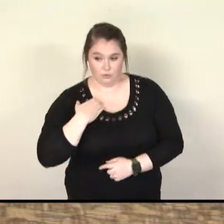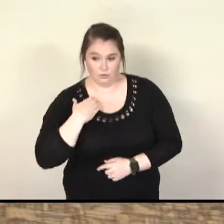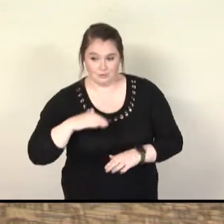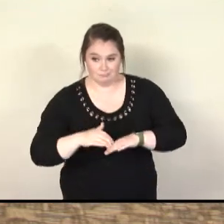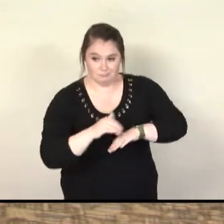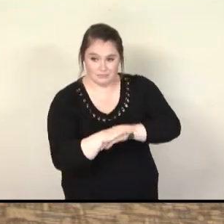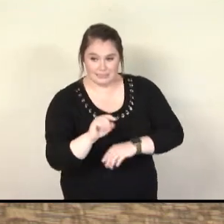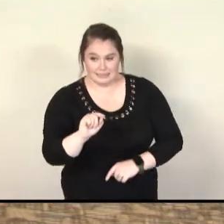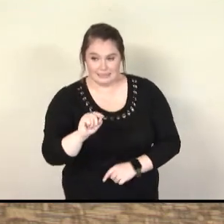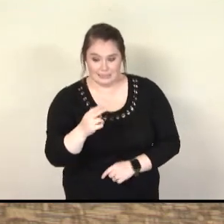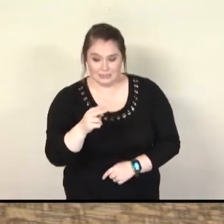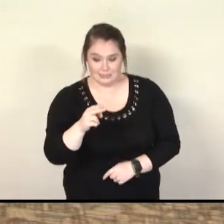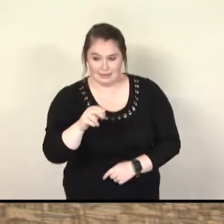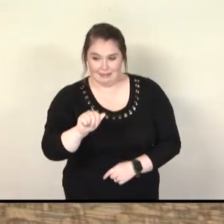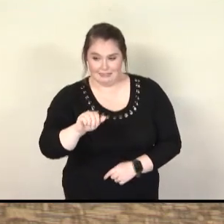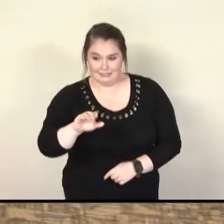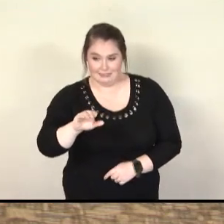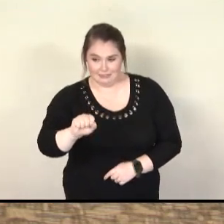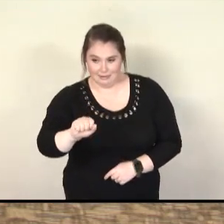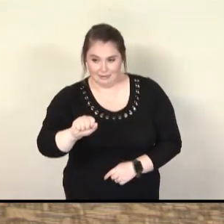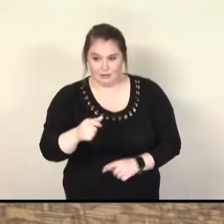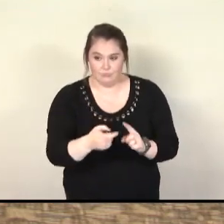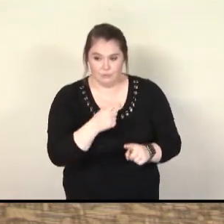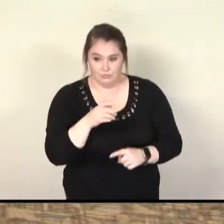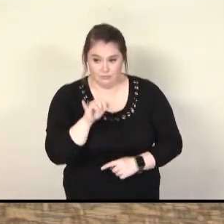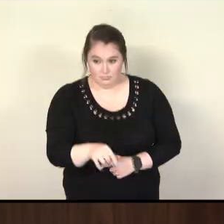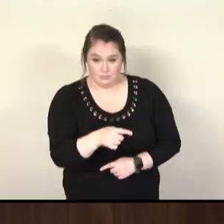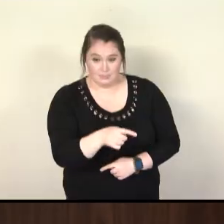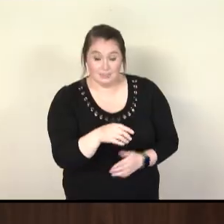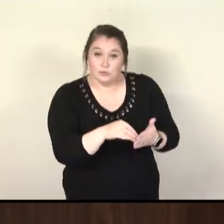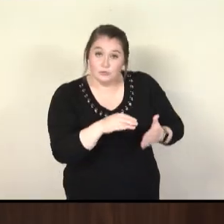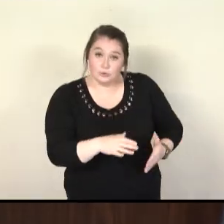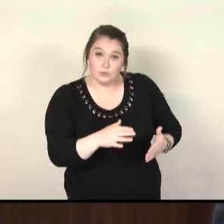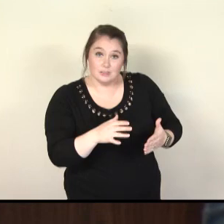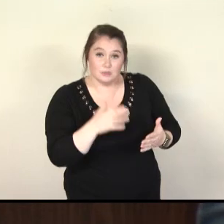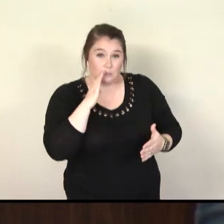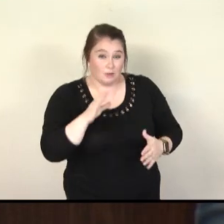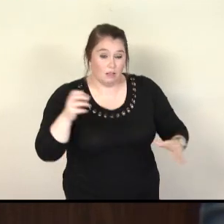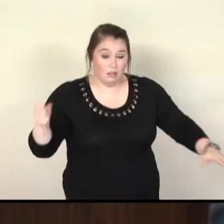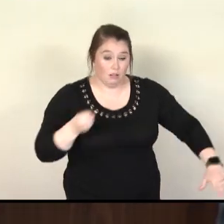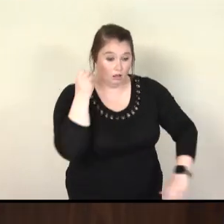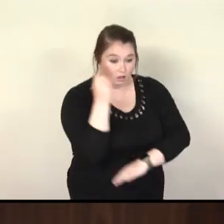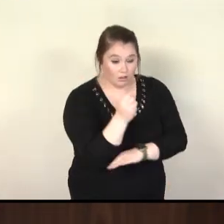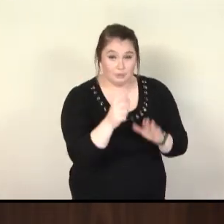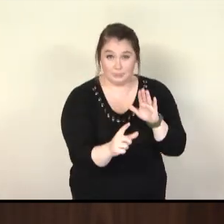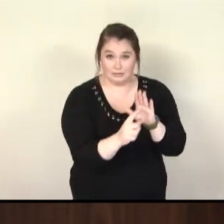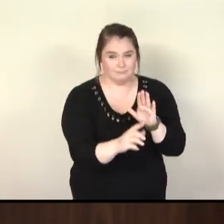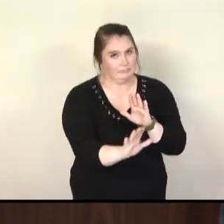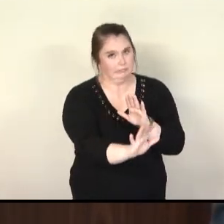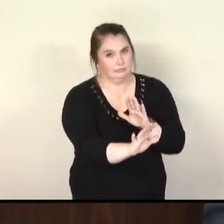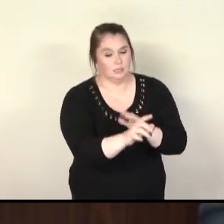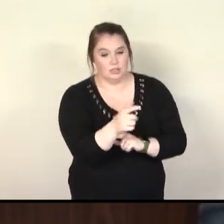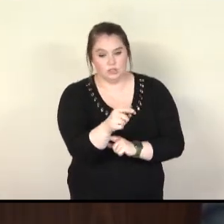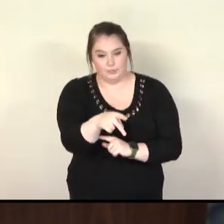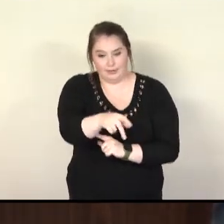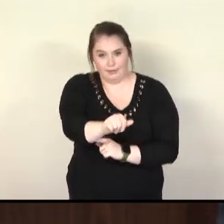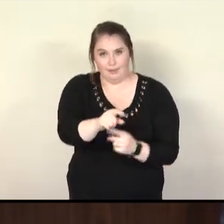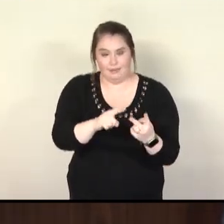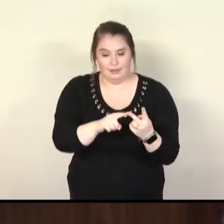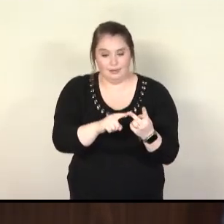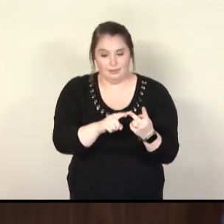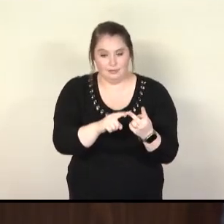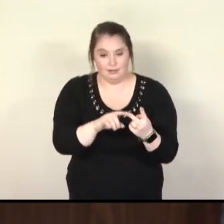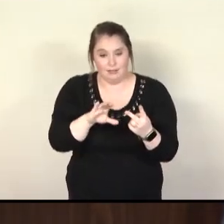the THSCA for review. Students are not guaranteed a spot on the team. Each student's GPA, class rank, SAT,